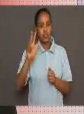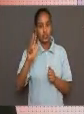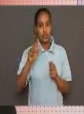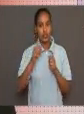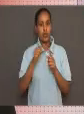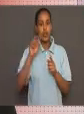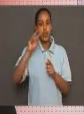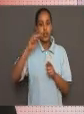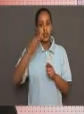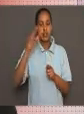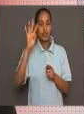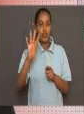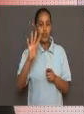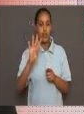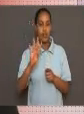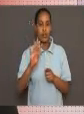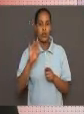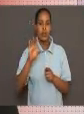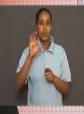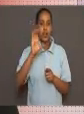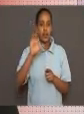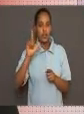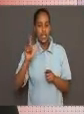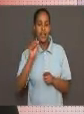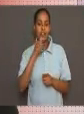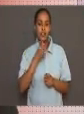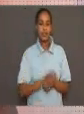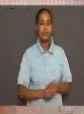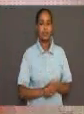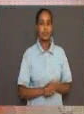form ammonium salts of carboxylic acids.